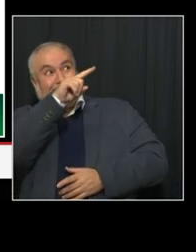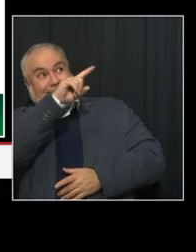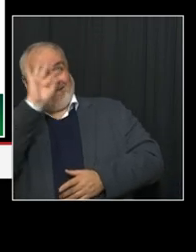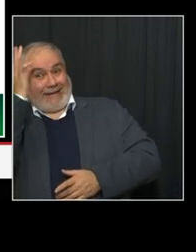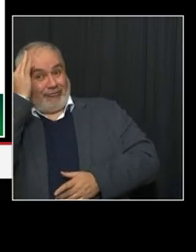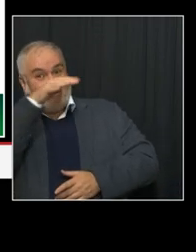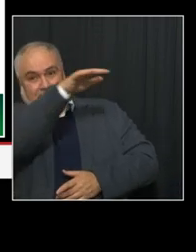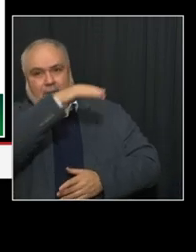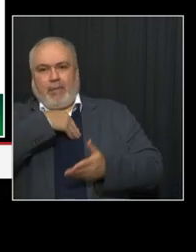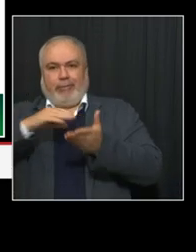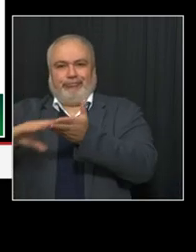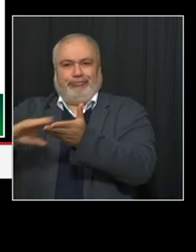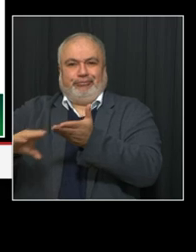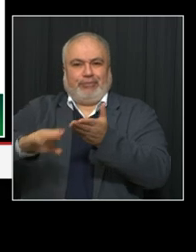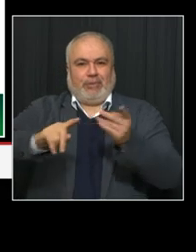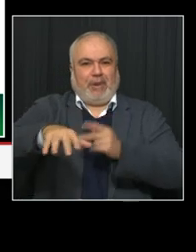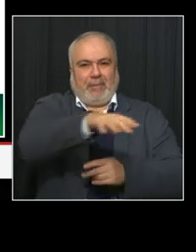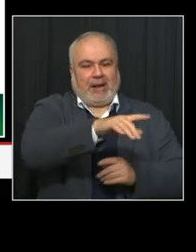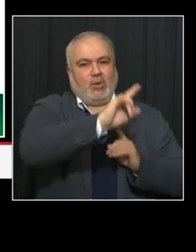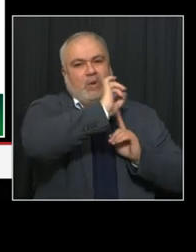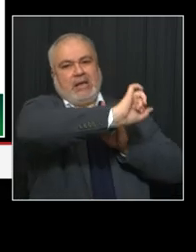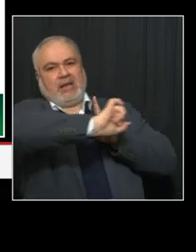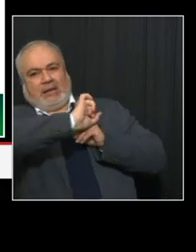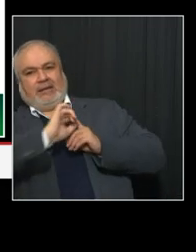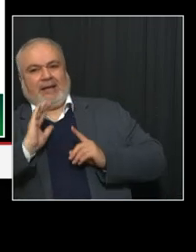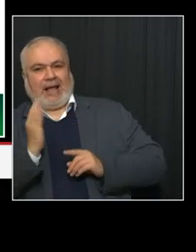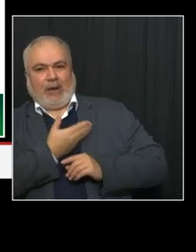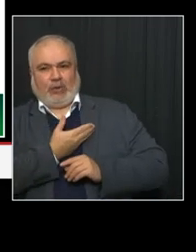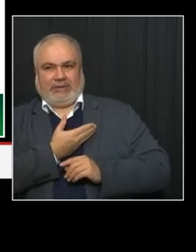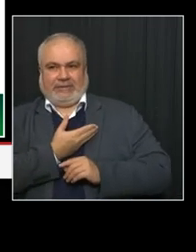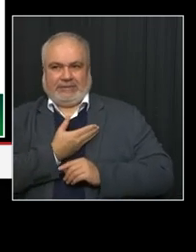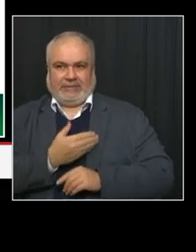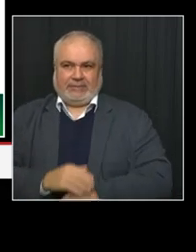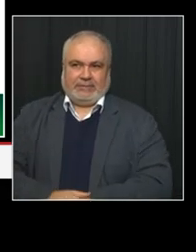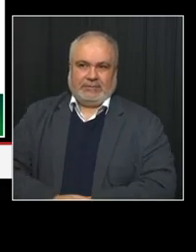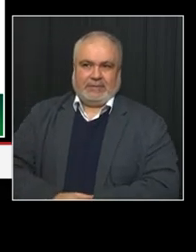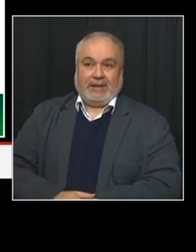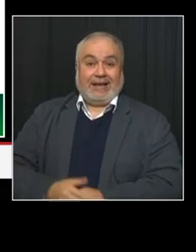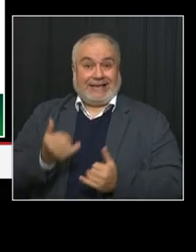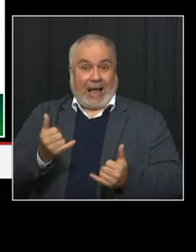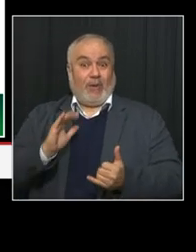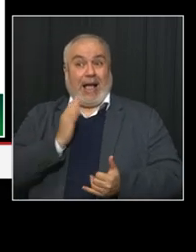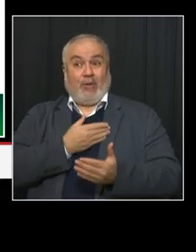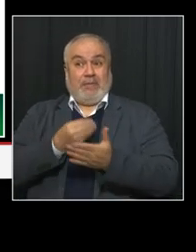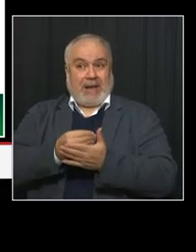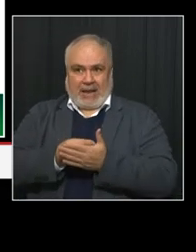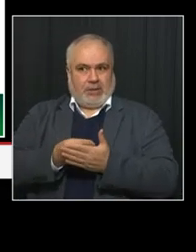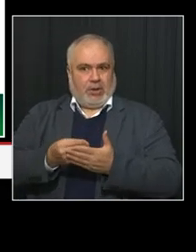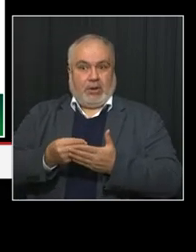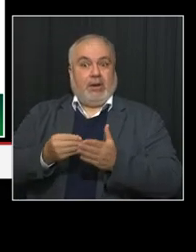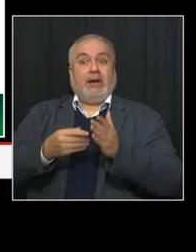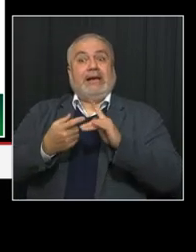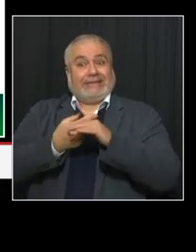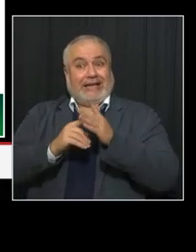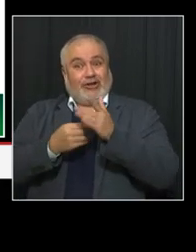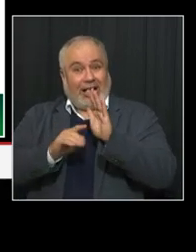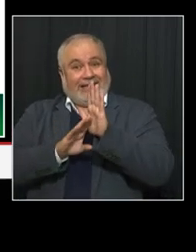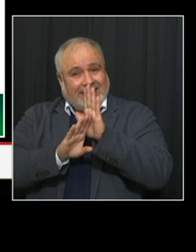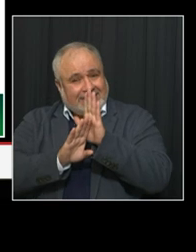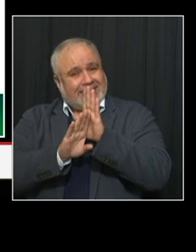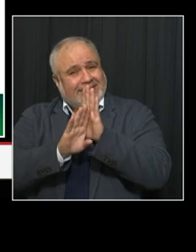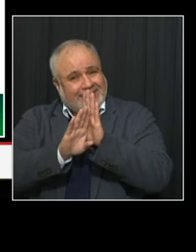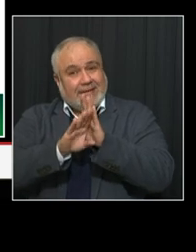economy. And as a result, our revenues, while they're still growing, they're growing slower than our expenses are